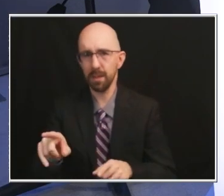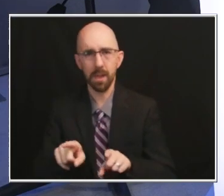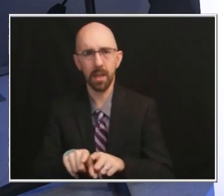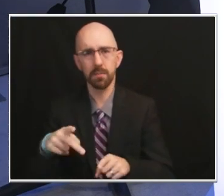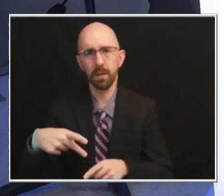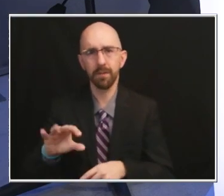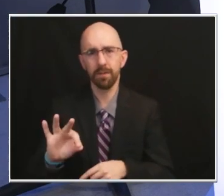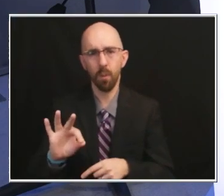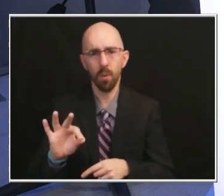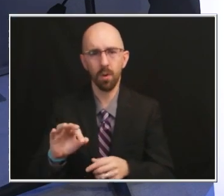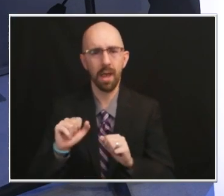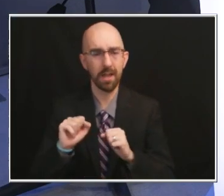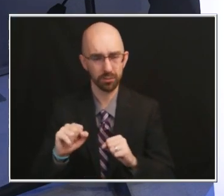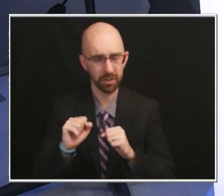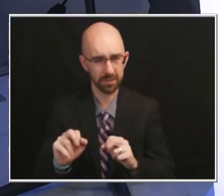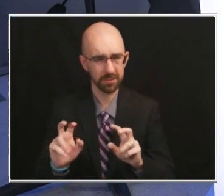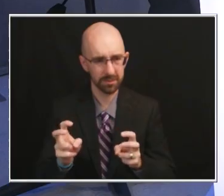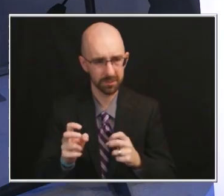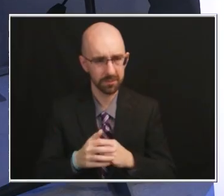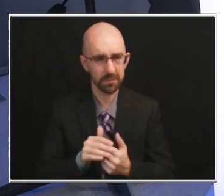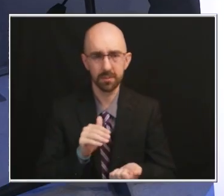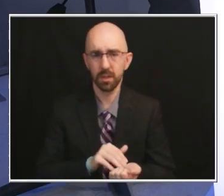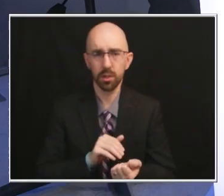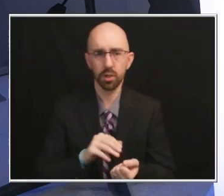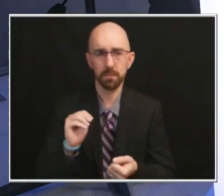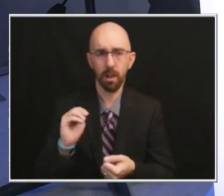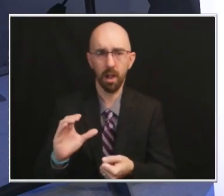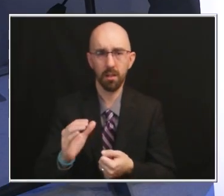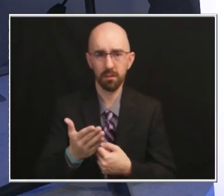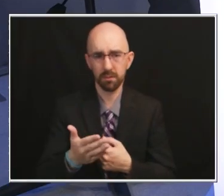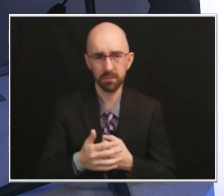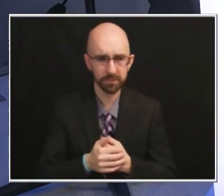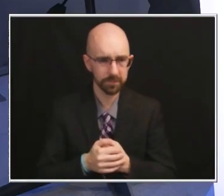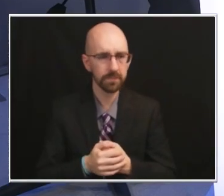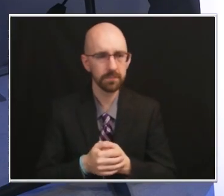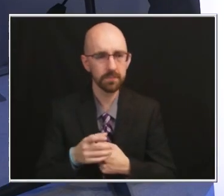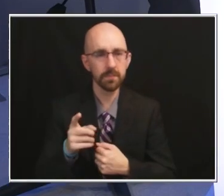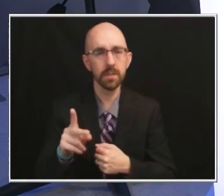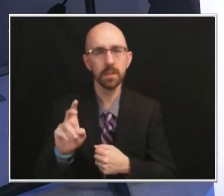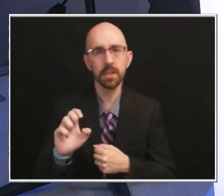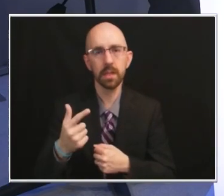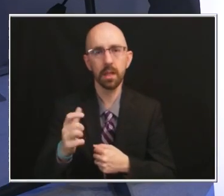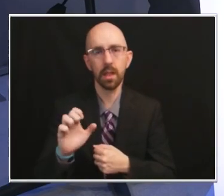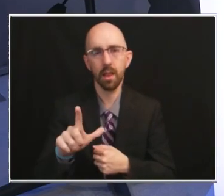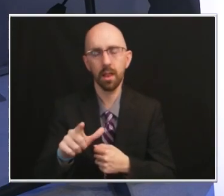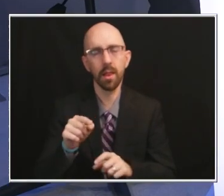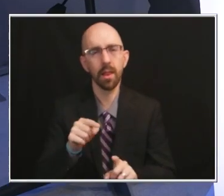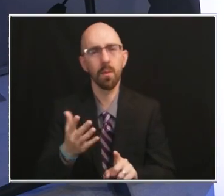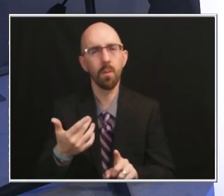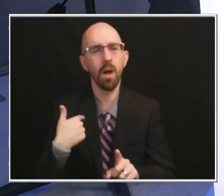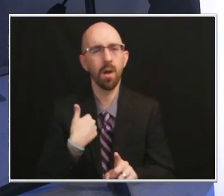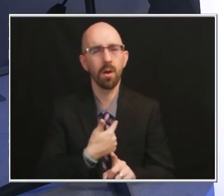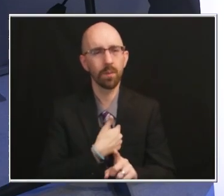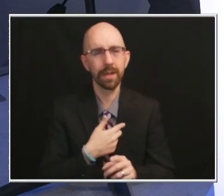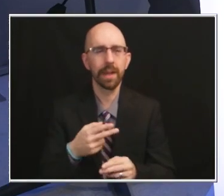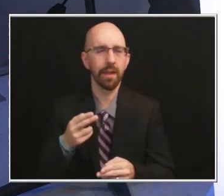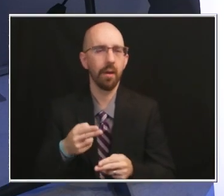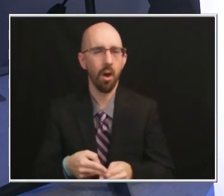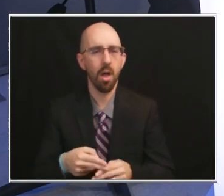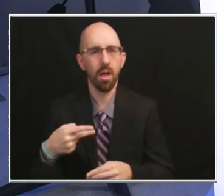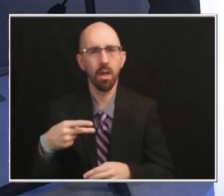floor exercise? Dr. McCulloch, I'll go to you. So the Kegel is what we wind up calling a pelvic